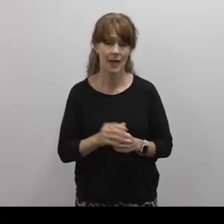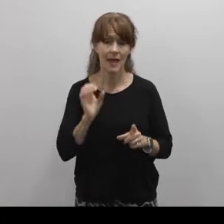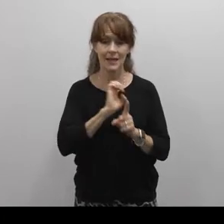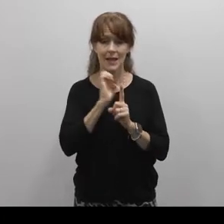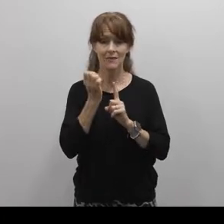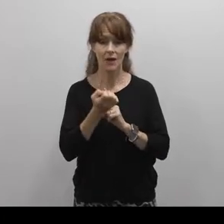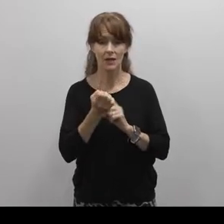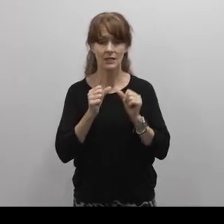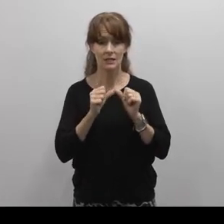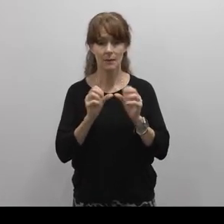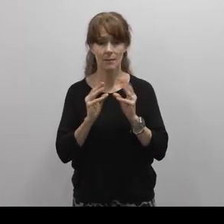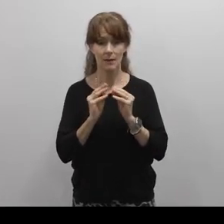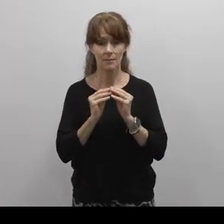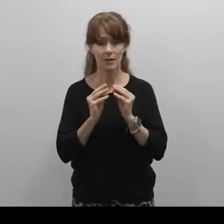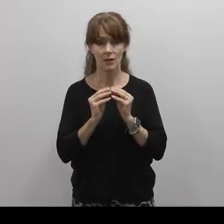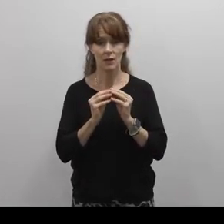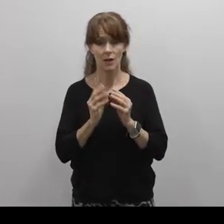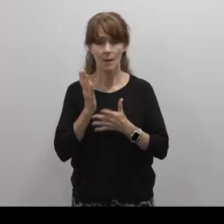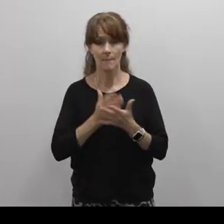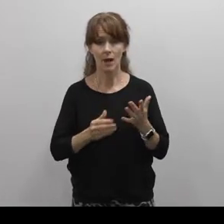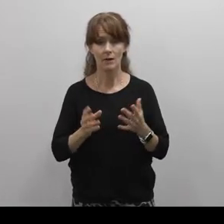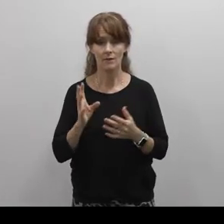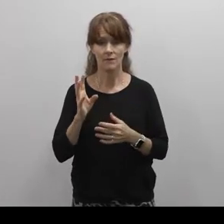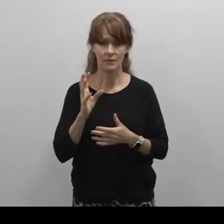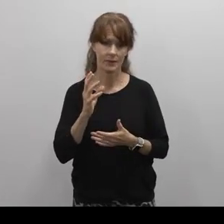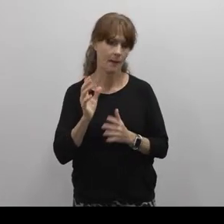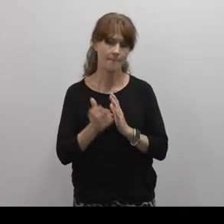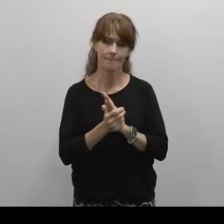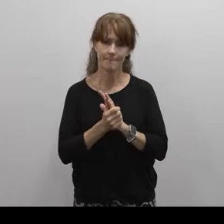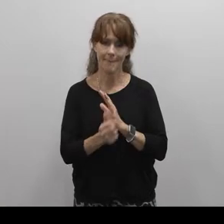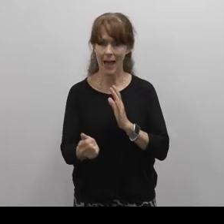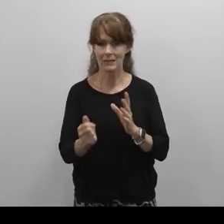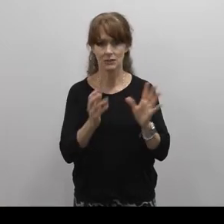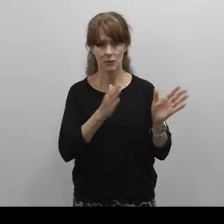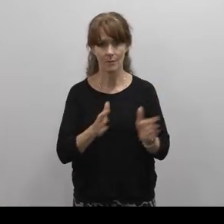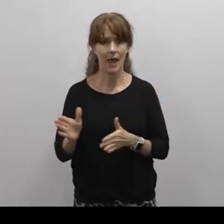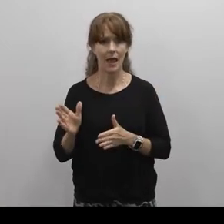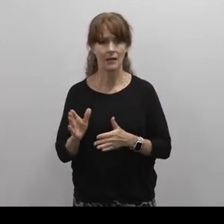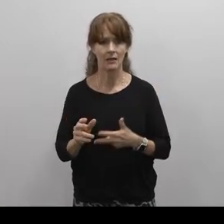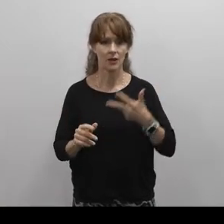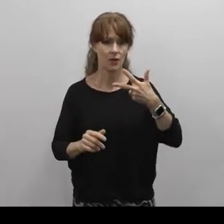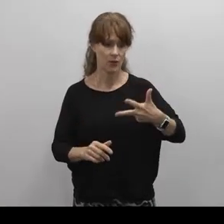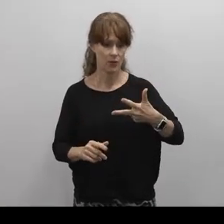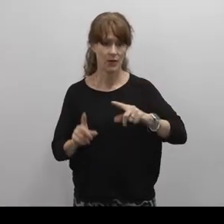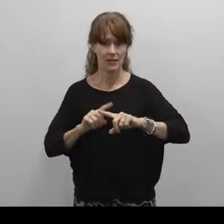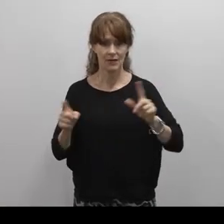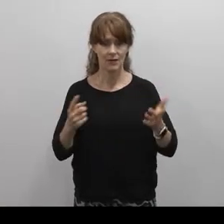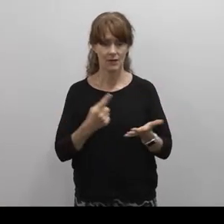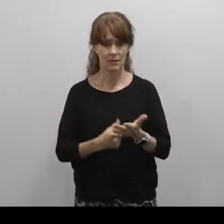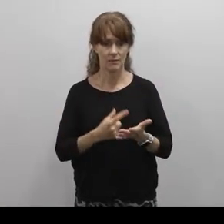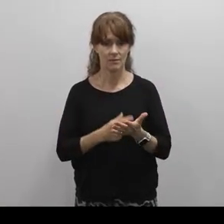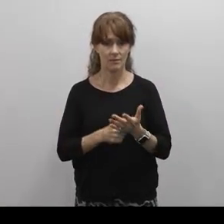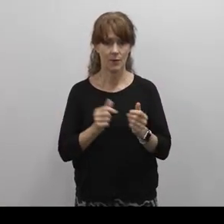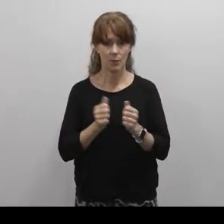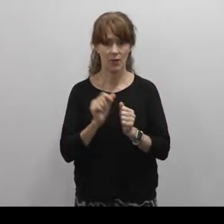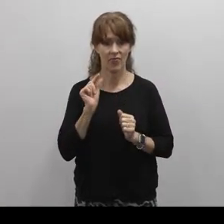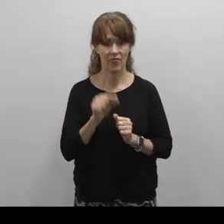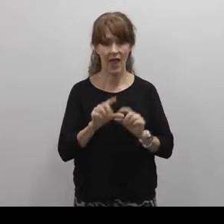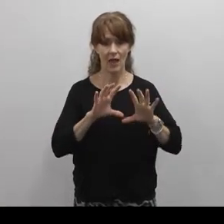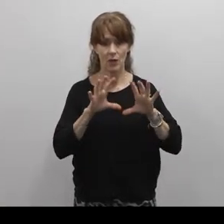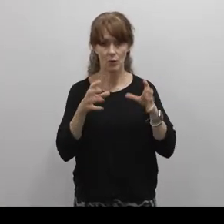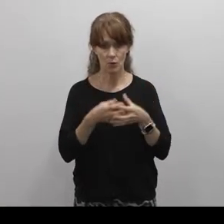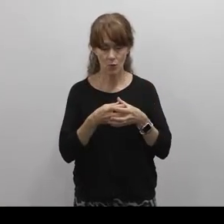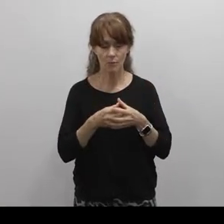environmental sustainability committee that was part of the master plan effort, right? So I highlighted that we had at least three different discussions with that particular group.